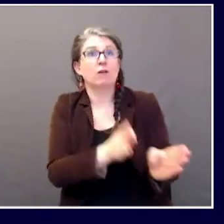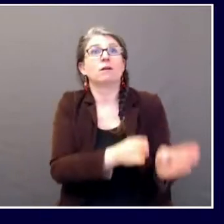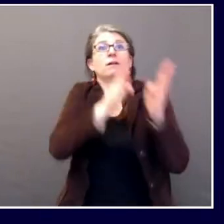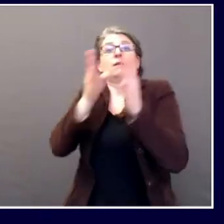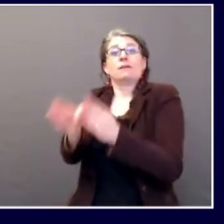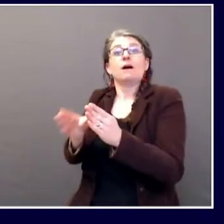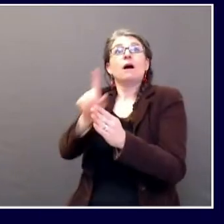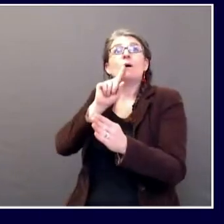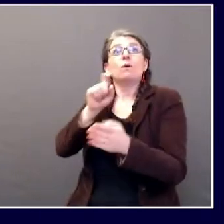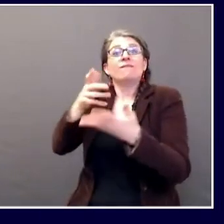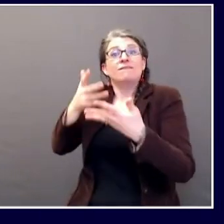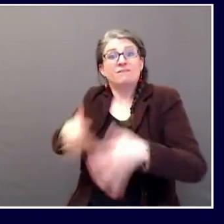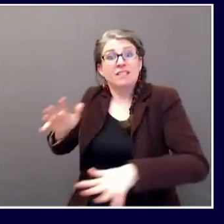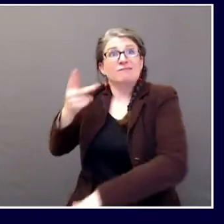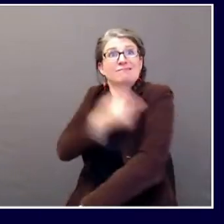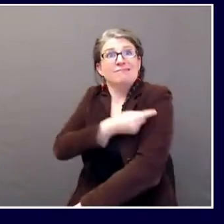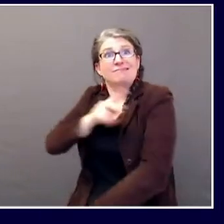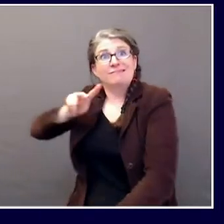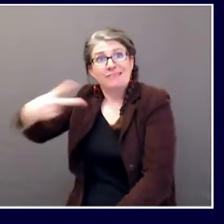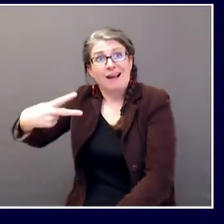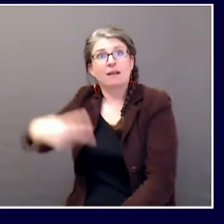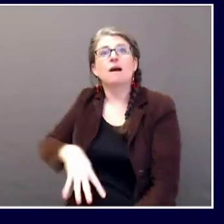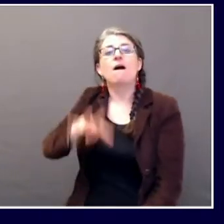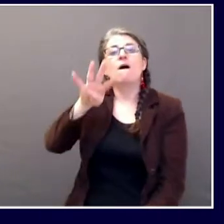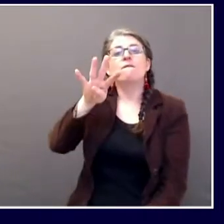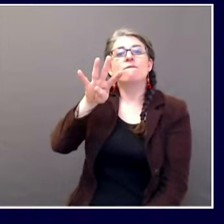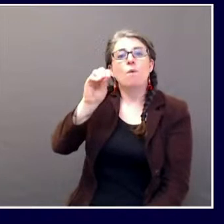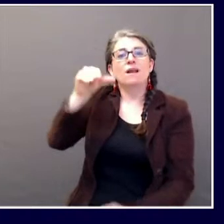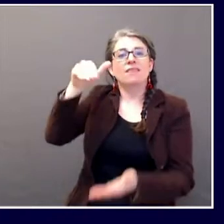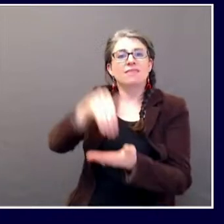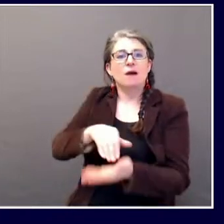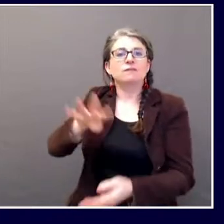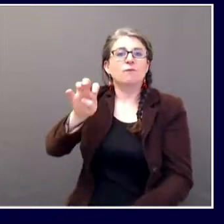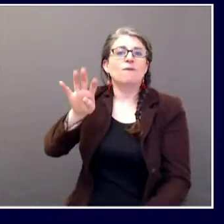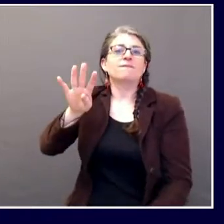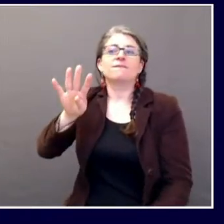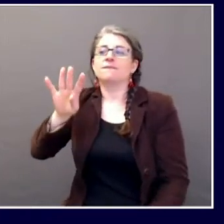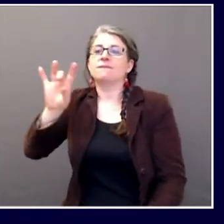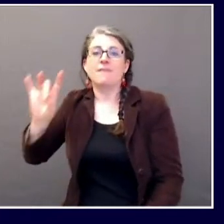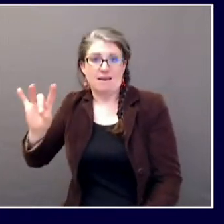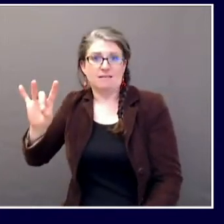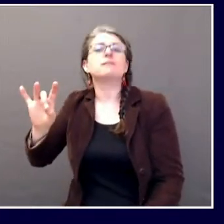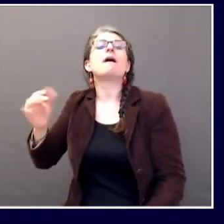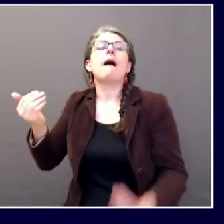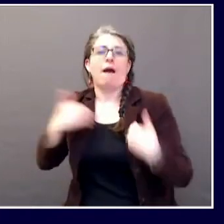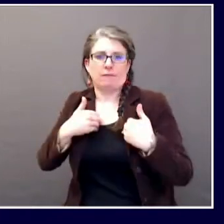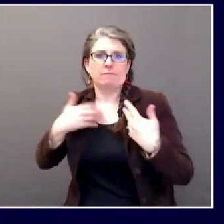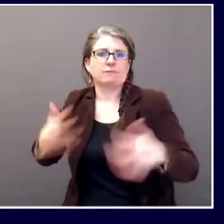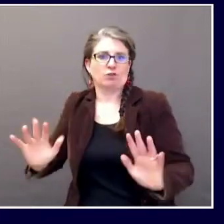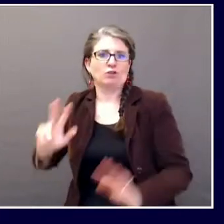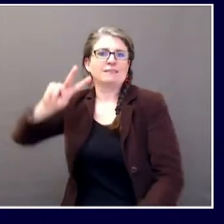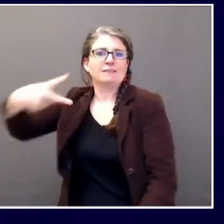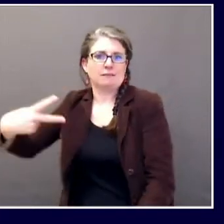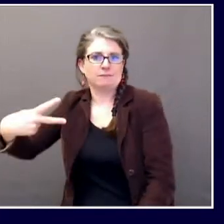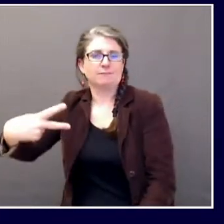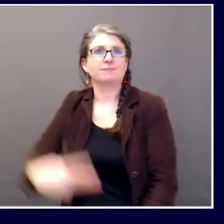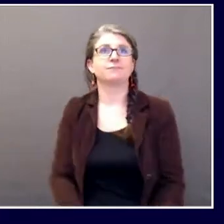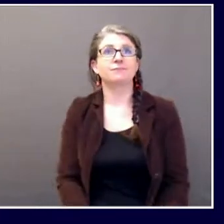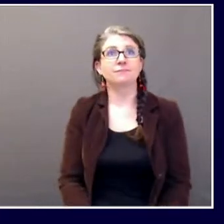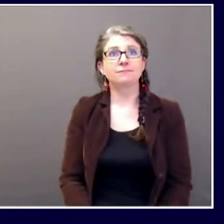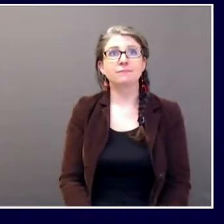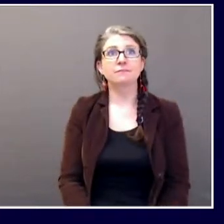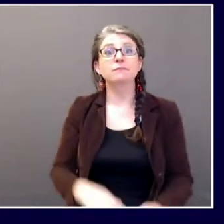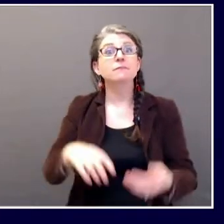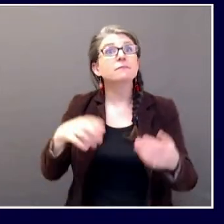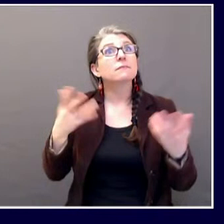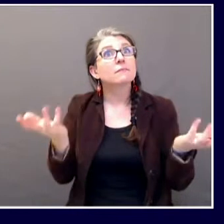40,458 were final or second doses. As a result of that, just over 3% of people in Maine